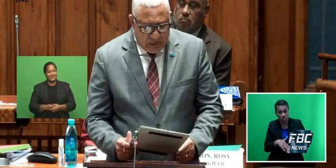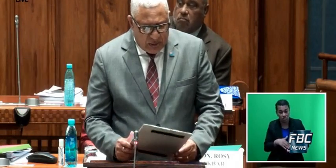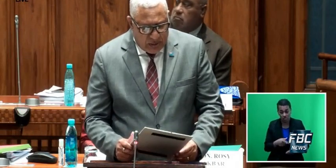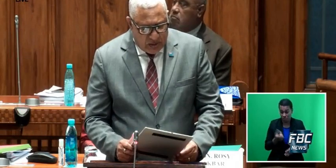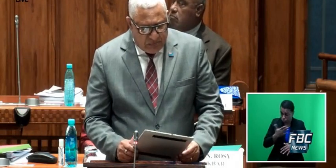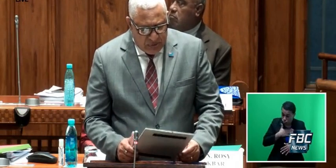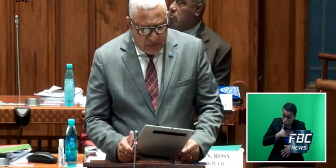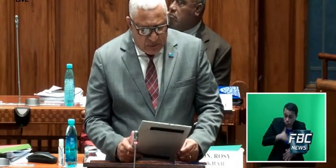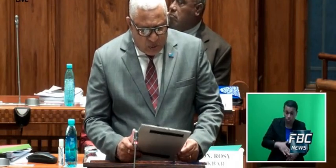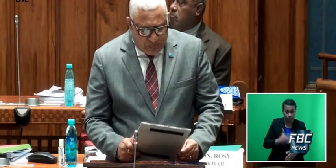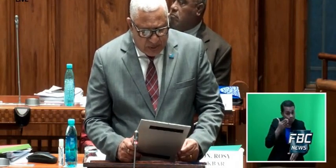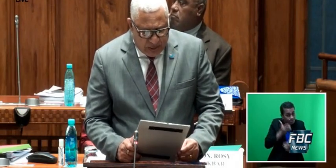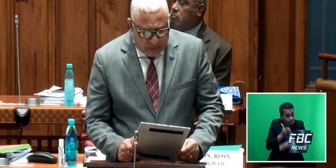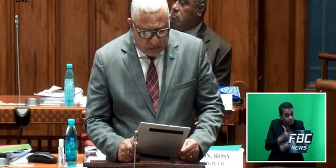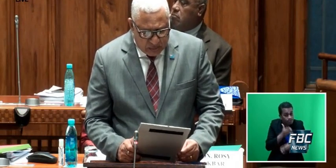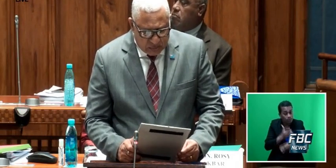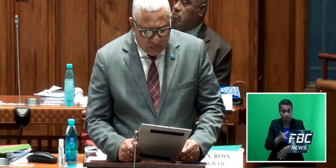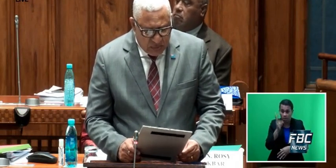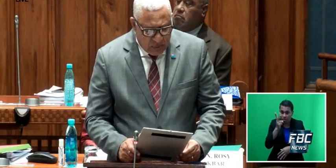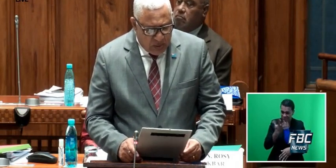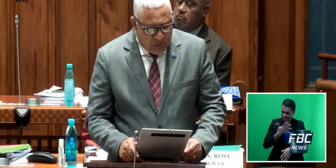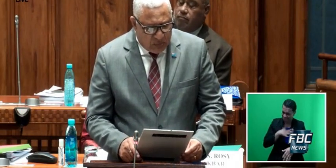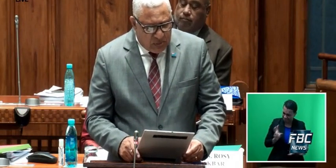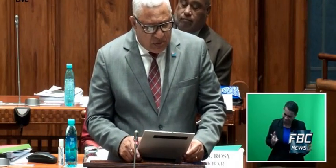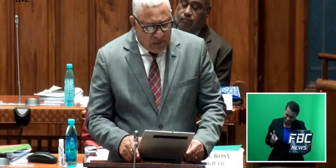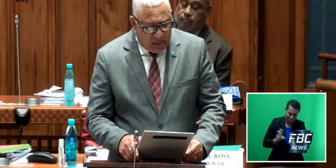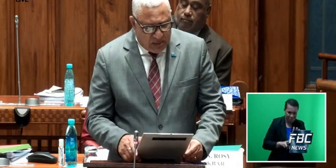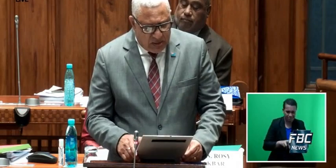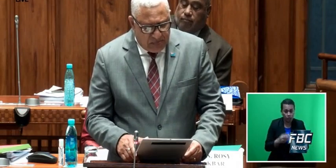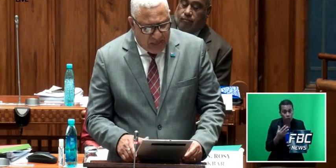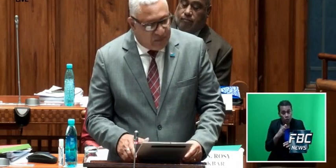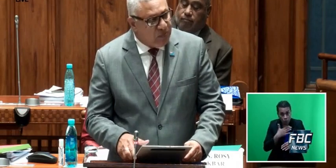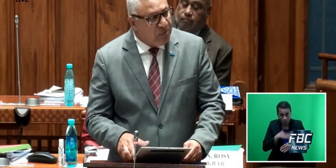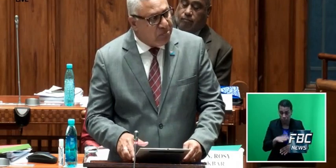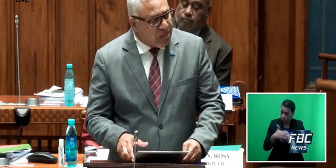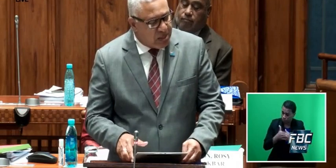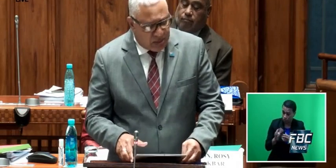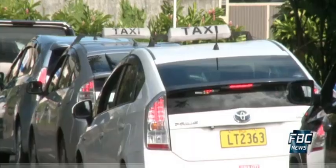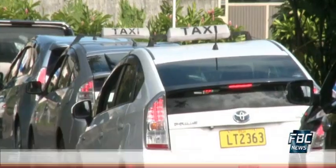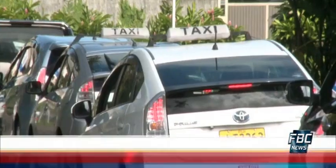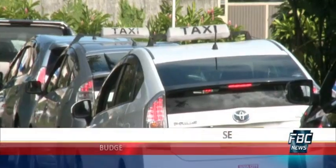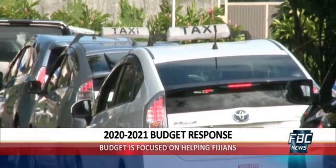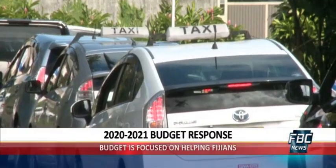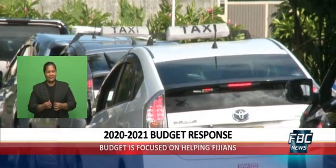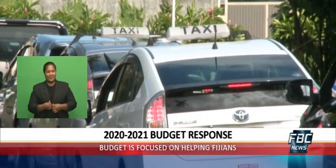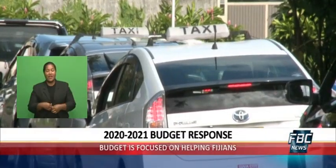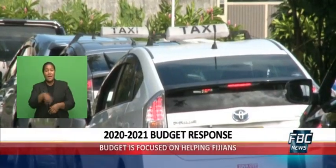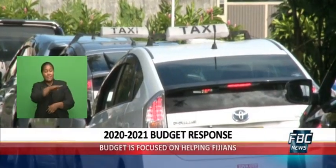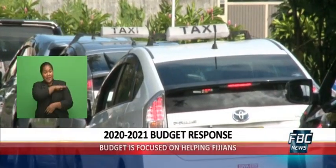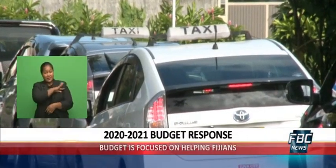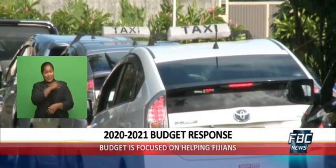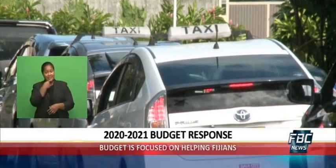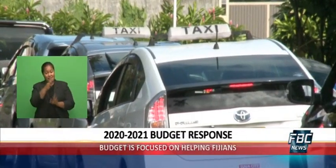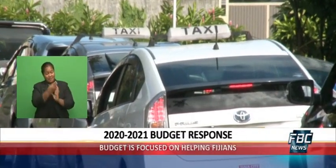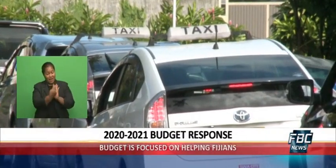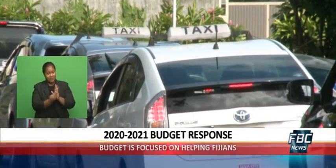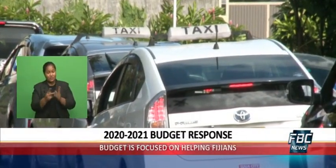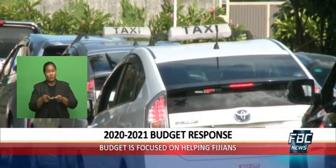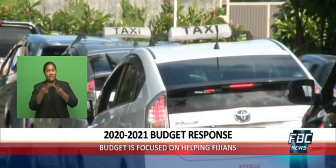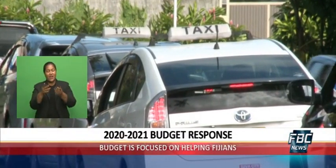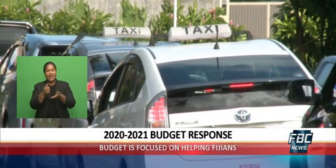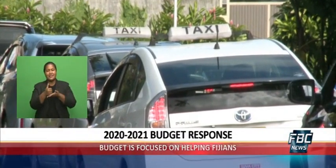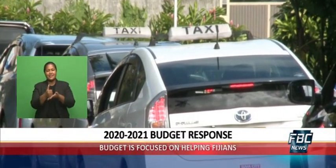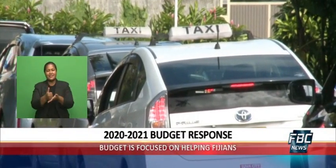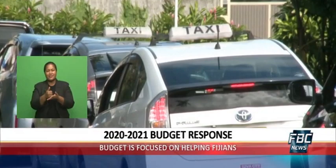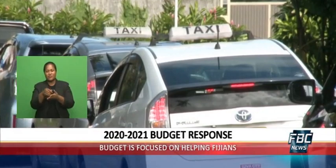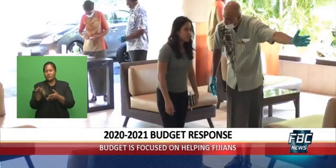want their business open again. They want to see their country back from the brink. Bainimarama says the budget provides assistance to those